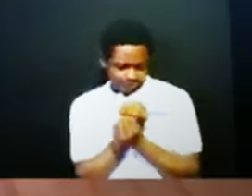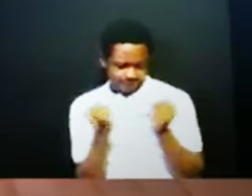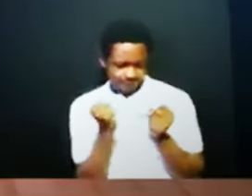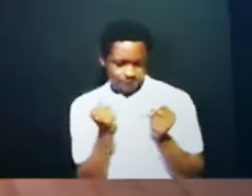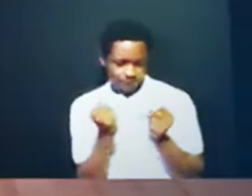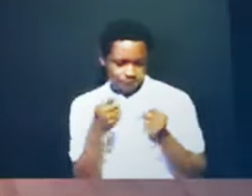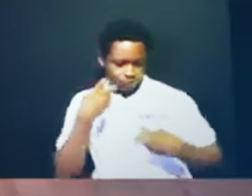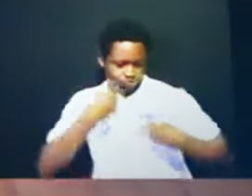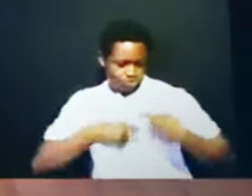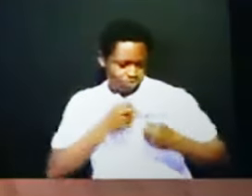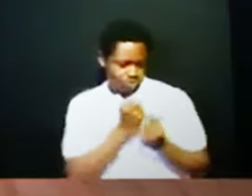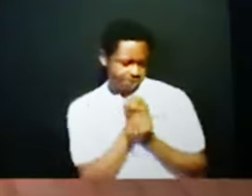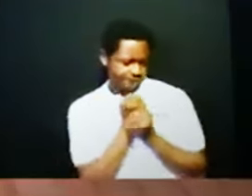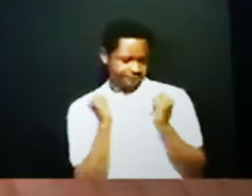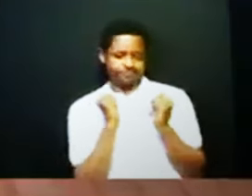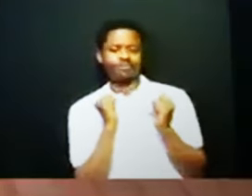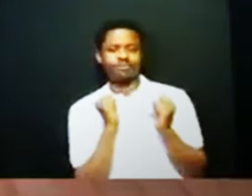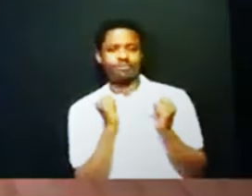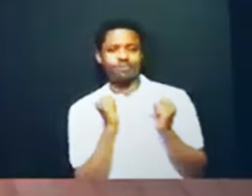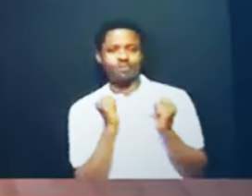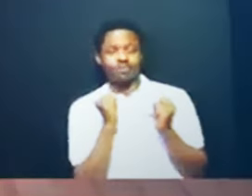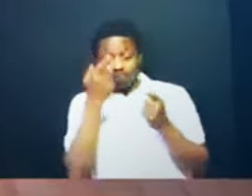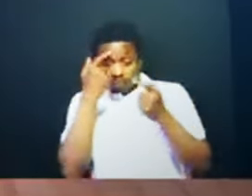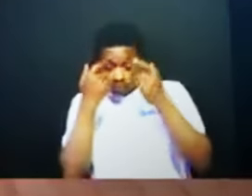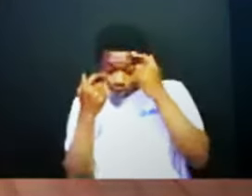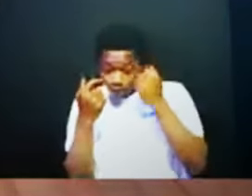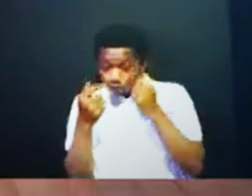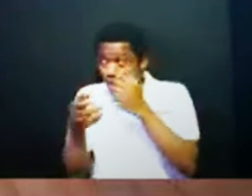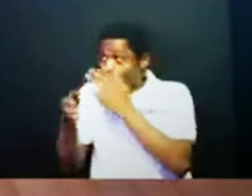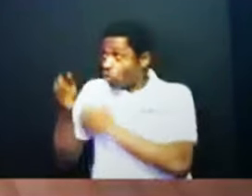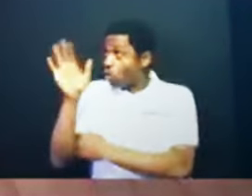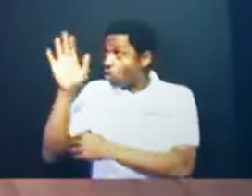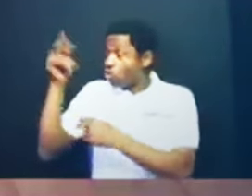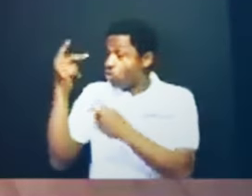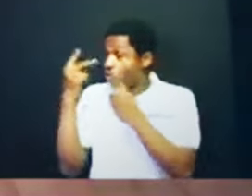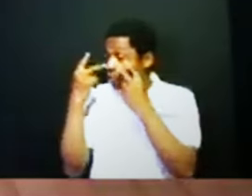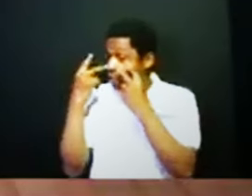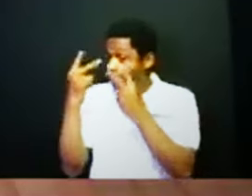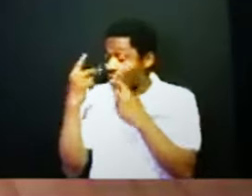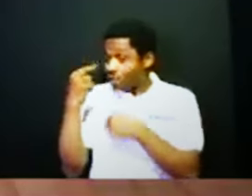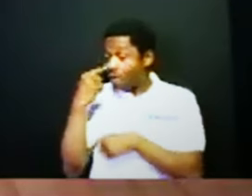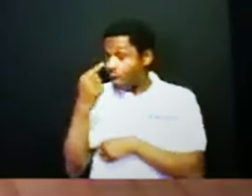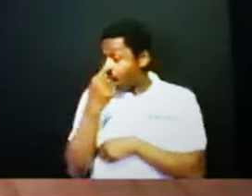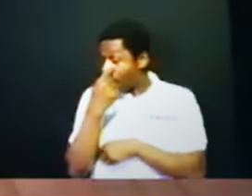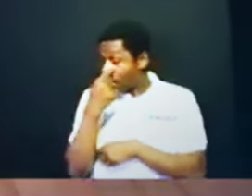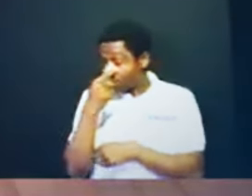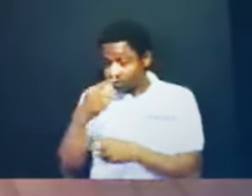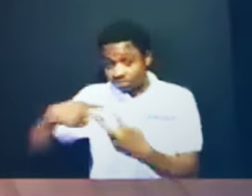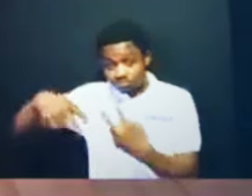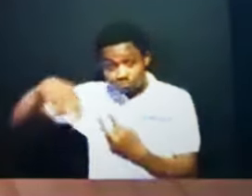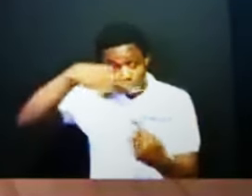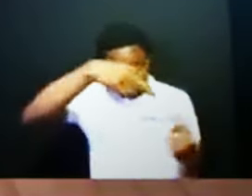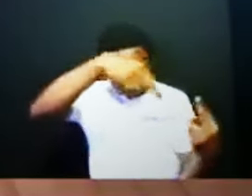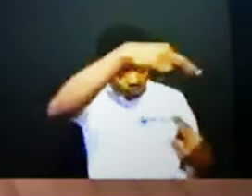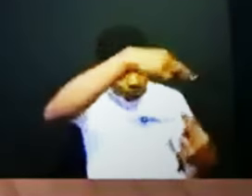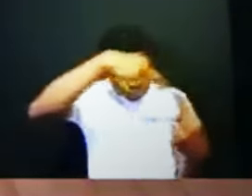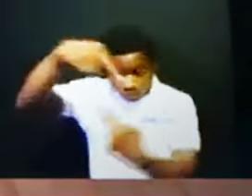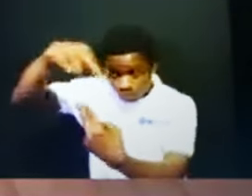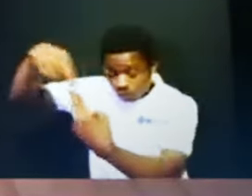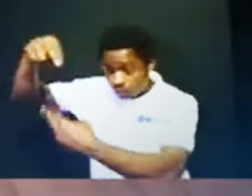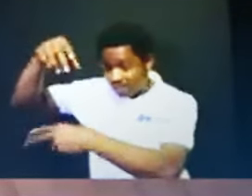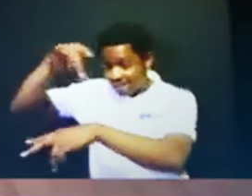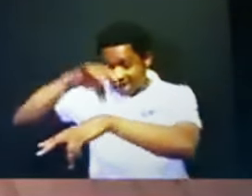Because God's eyes, scripture says, runs through and flow the earth, seeking for one